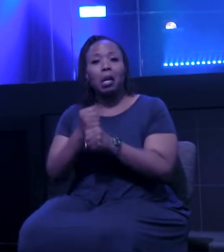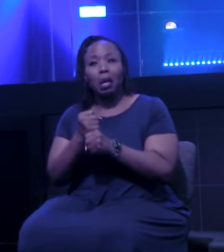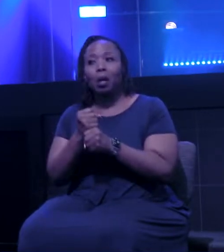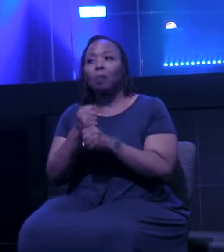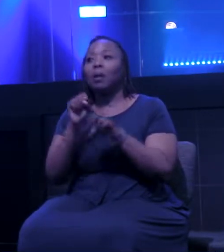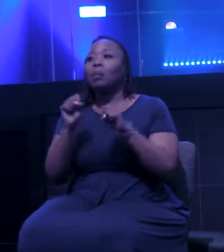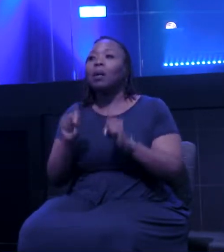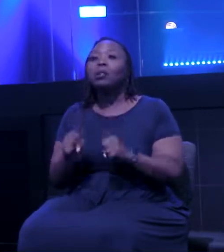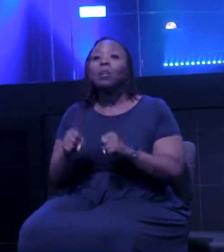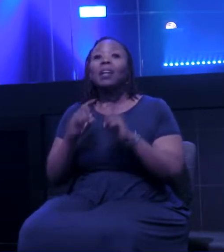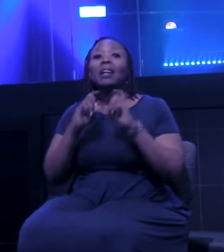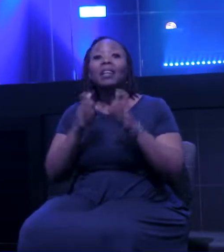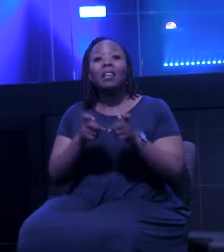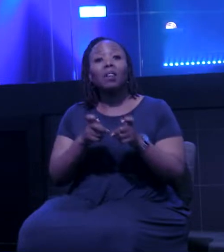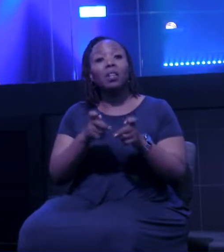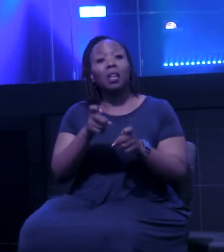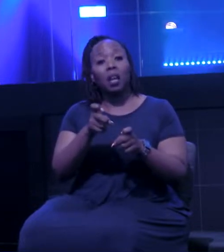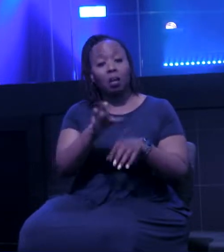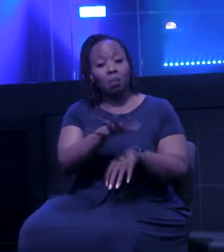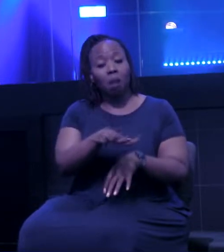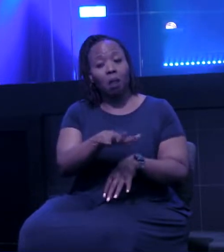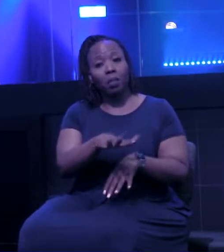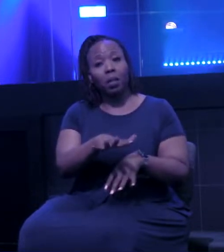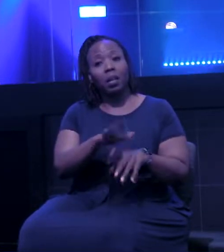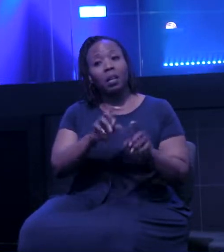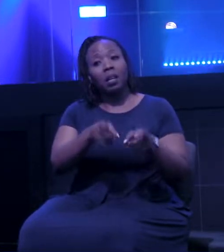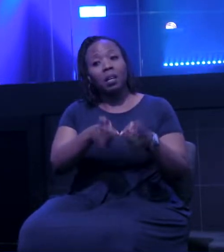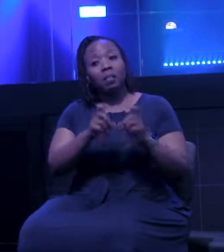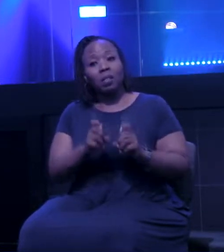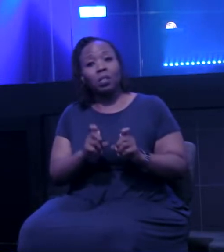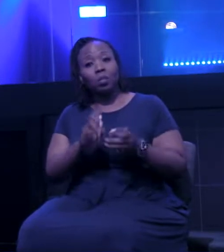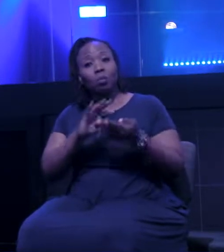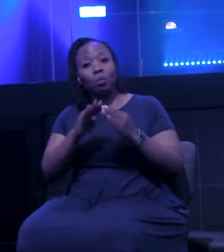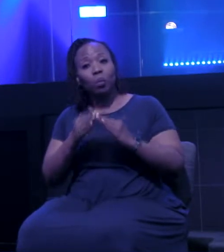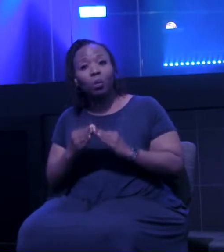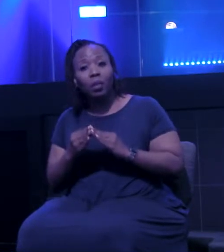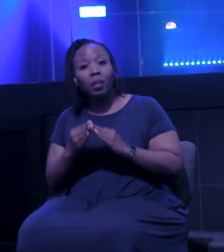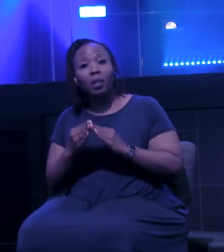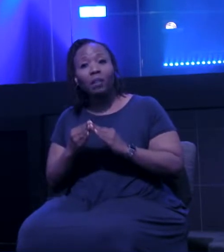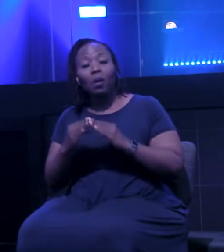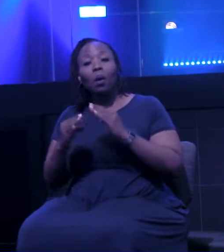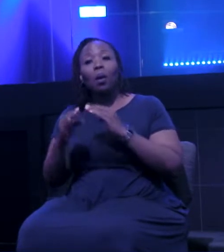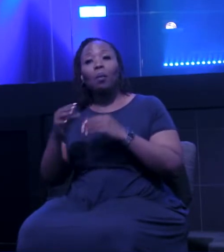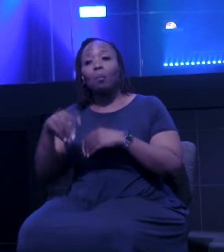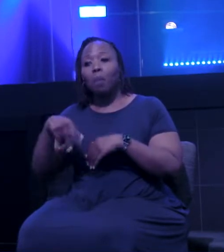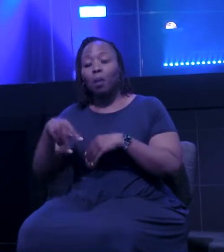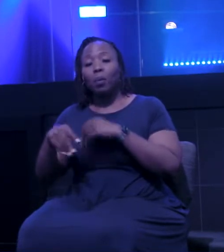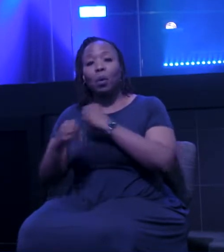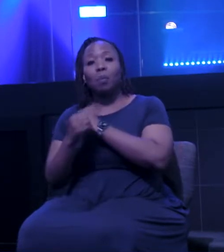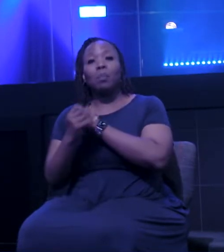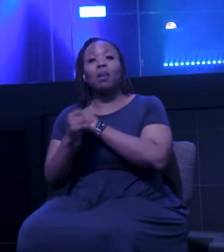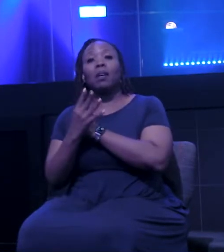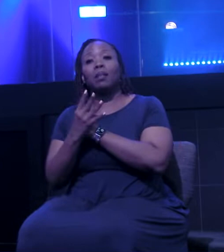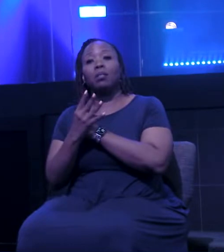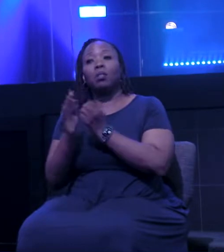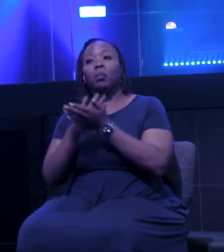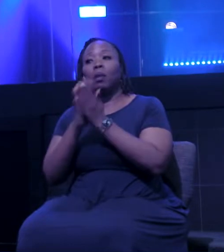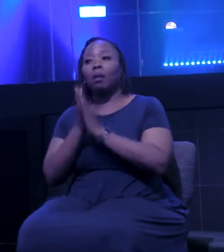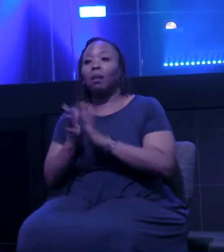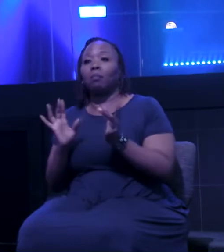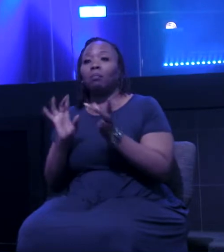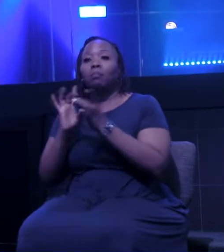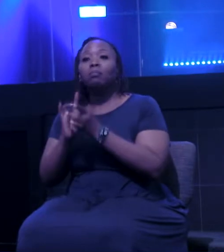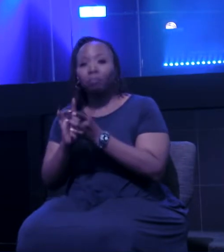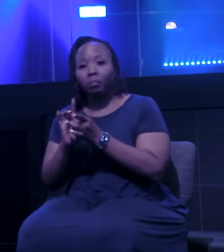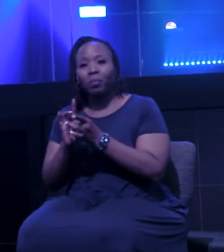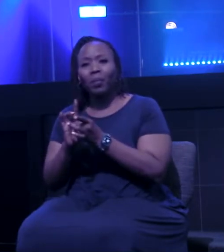giving their property to community for the purpose of Pompano Beach becoming a multi-site of Community Christian. So that was a